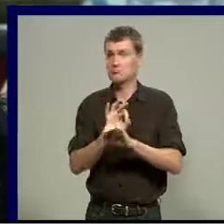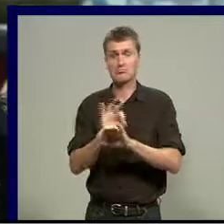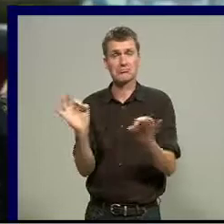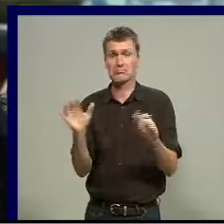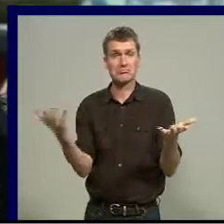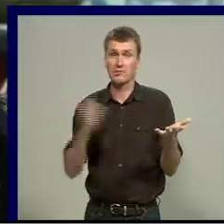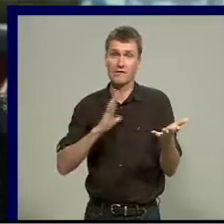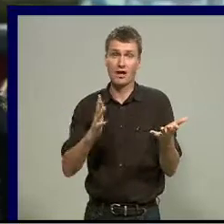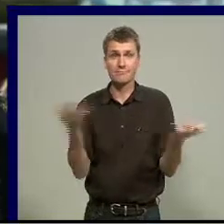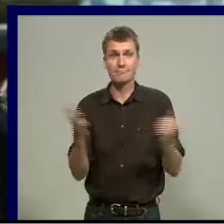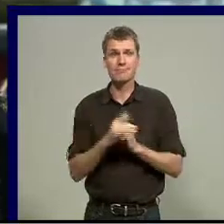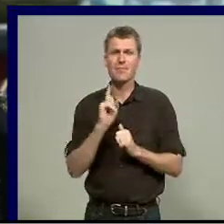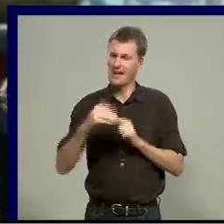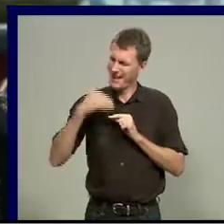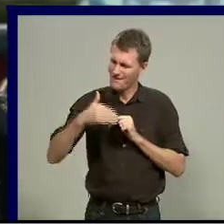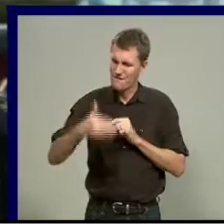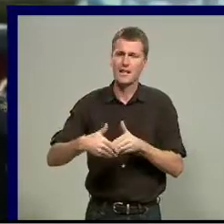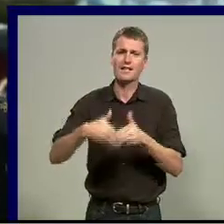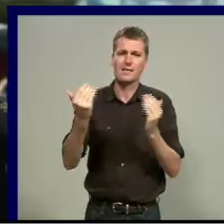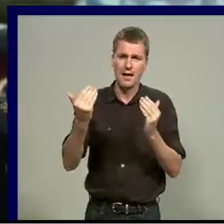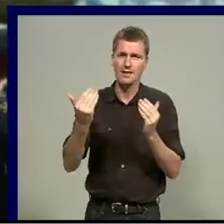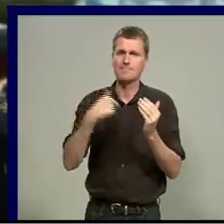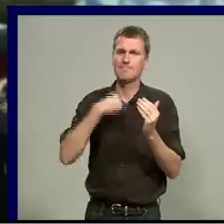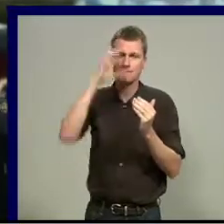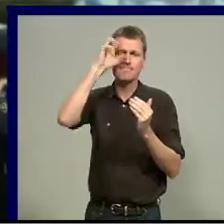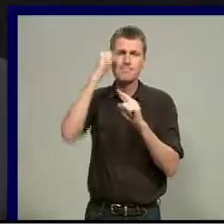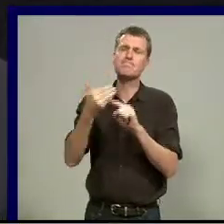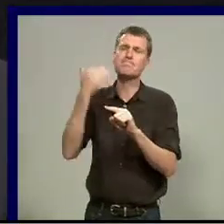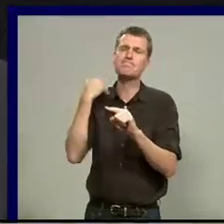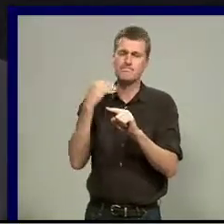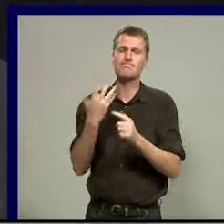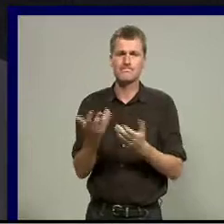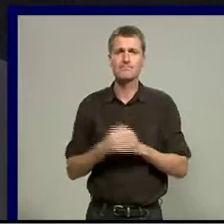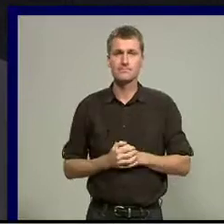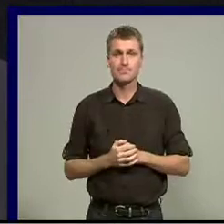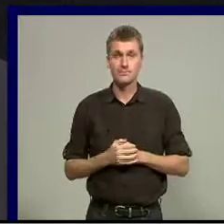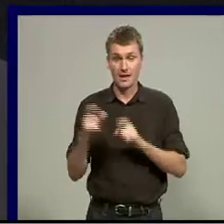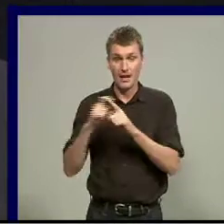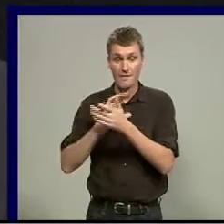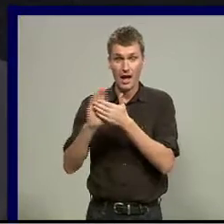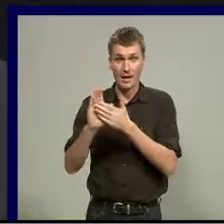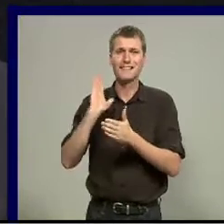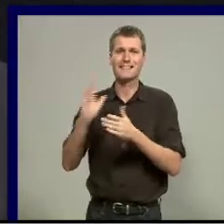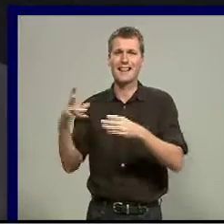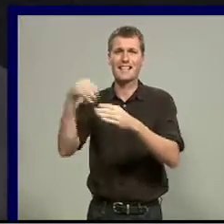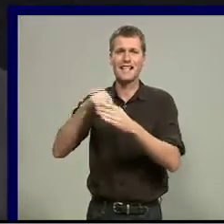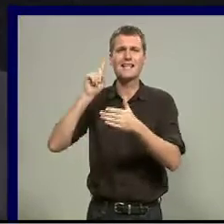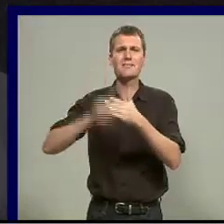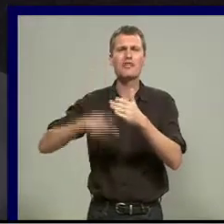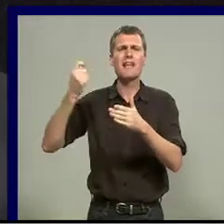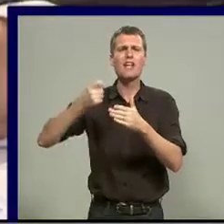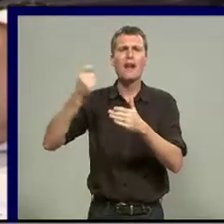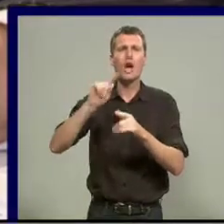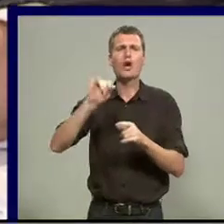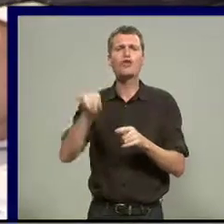it's fine, but it's not a day that goes past that you don't think about them all. Mr Harding will still face a disciplinary hearing on July